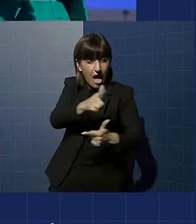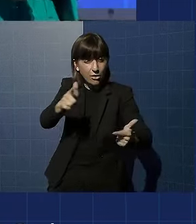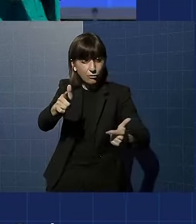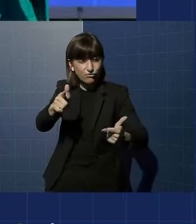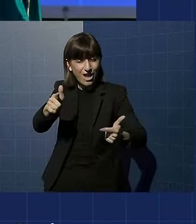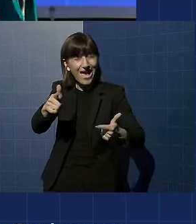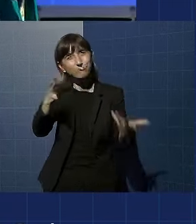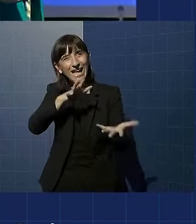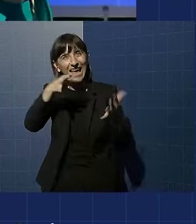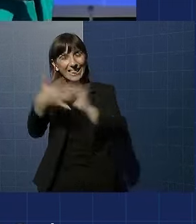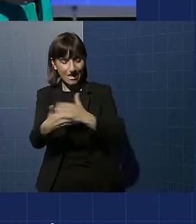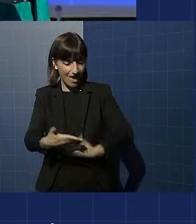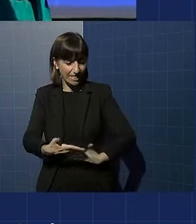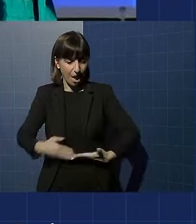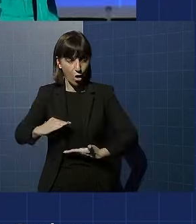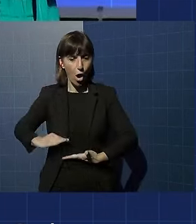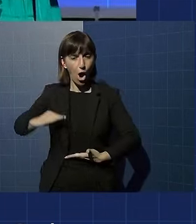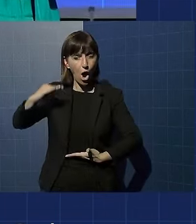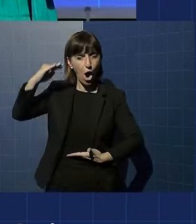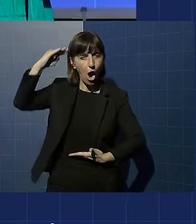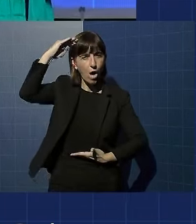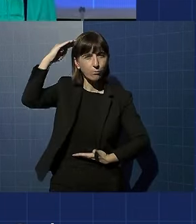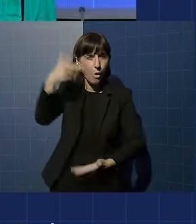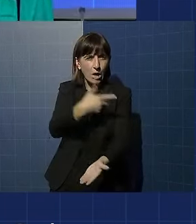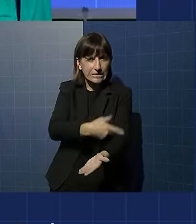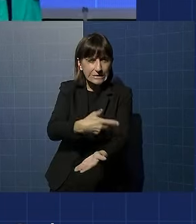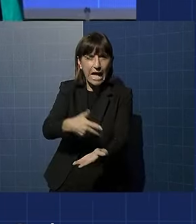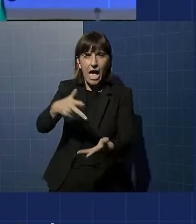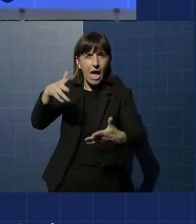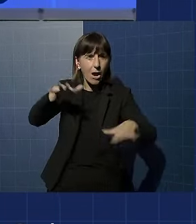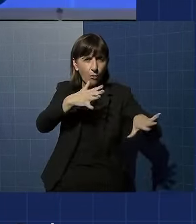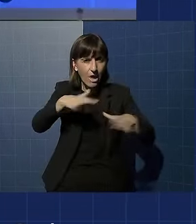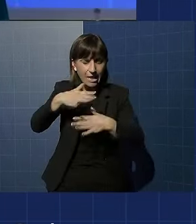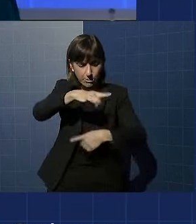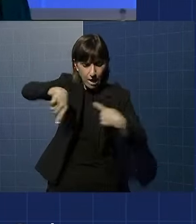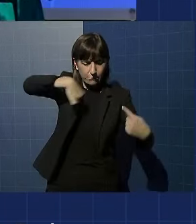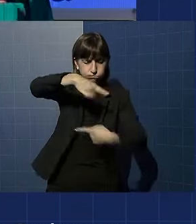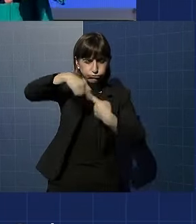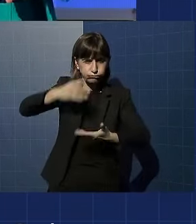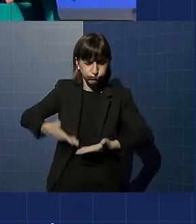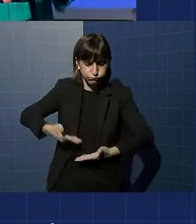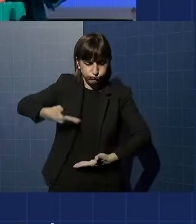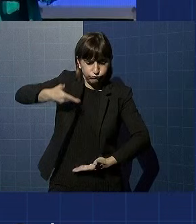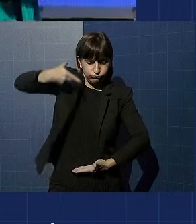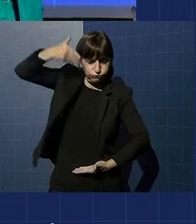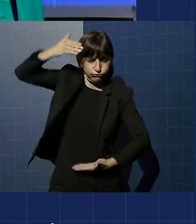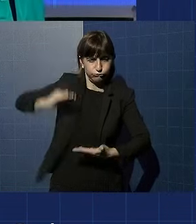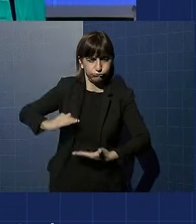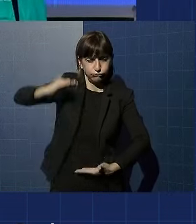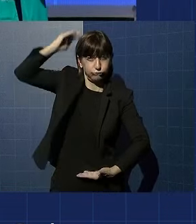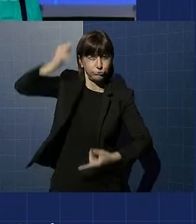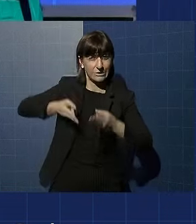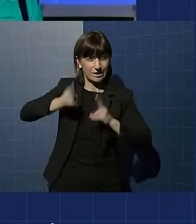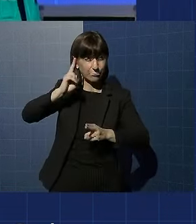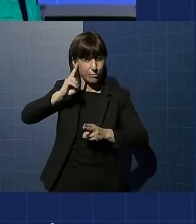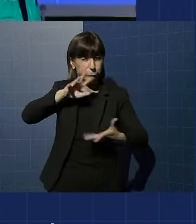that we think causes the vision changes that we see, and we think it also causes headaches that the astronauts have, but also the